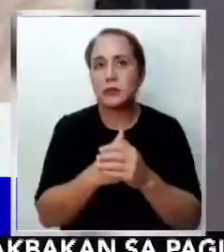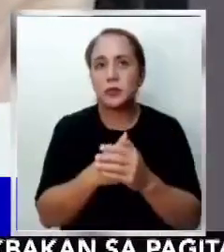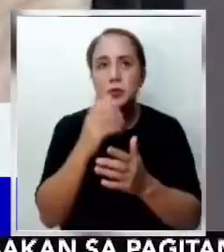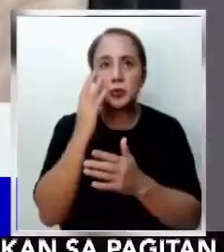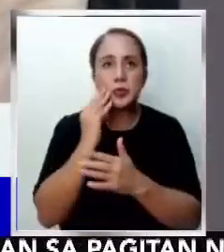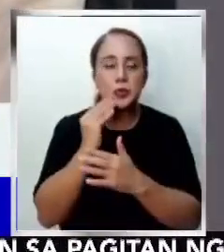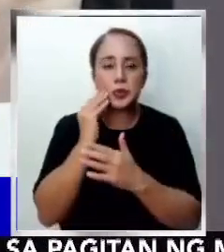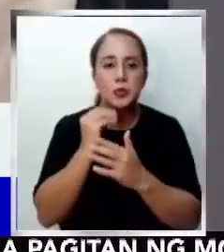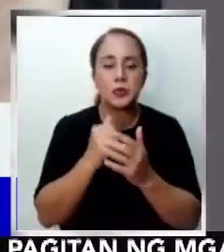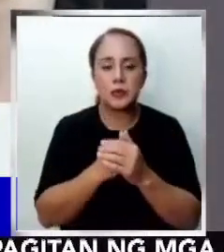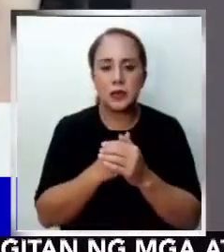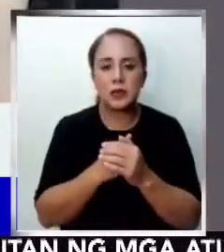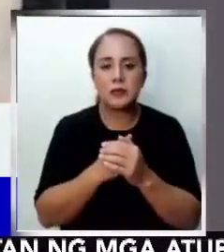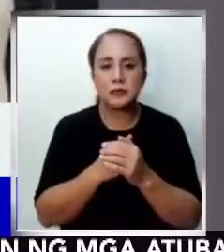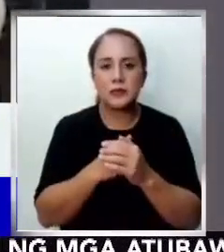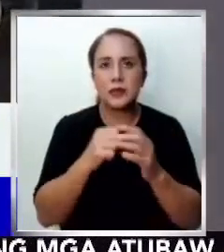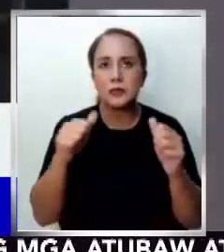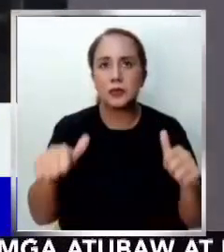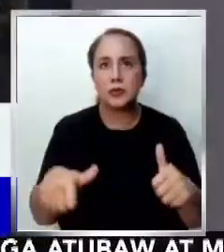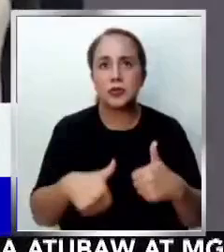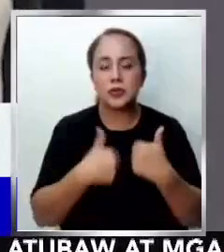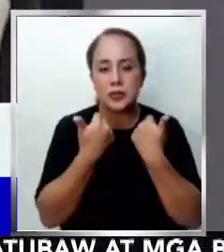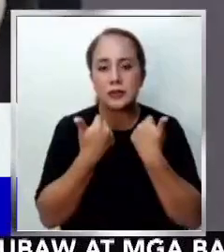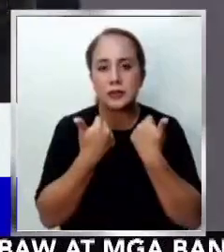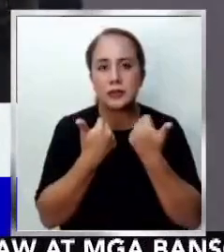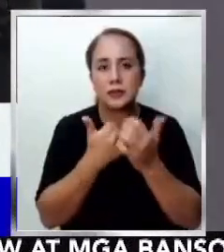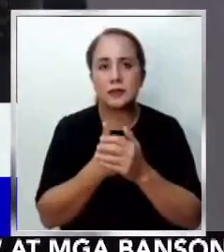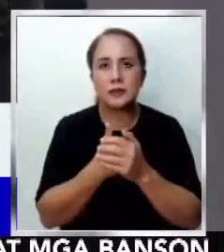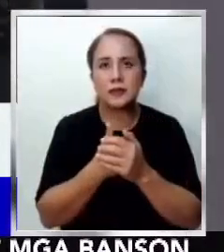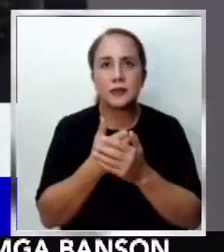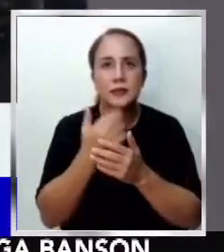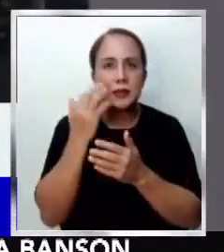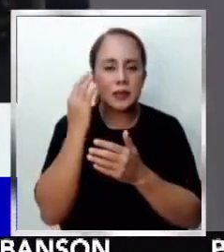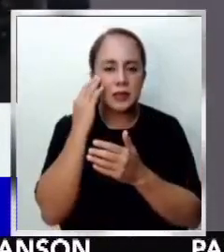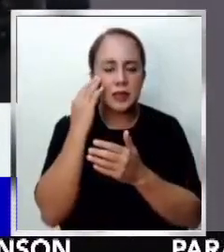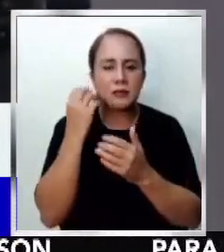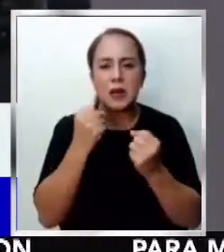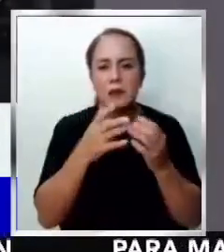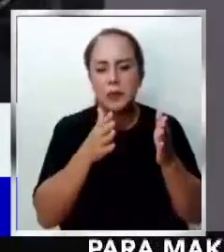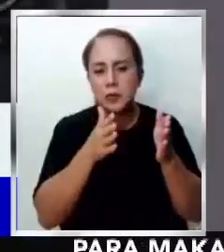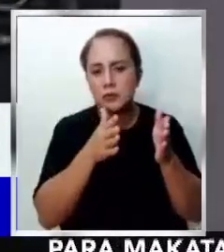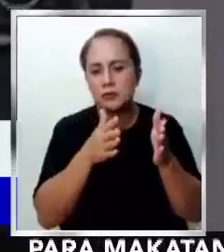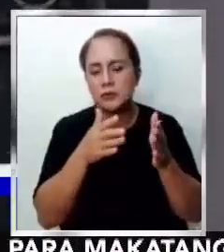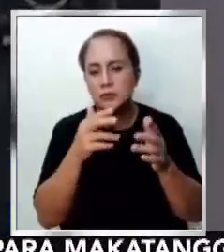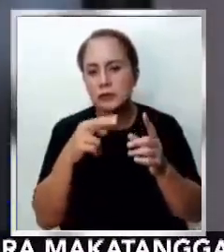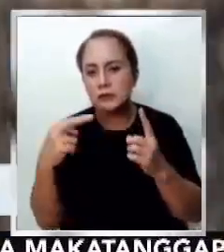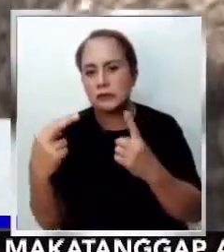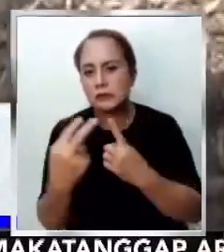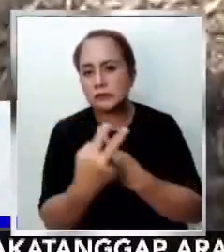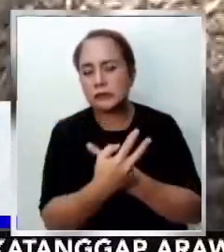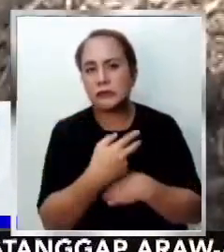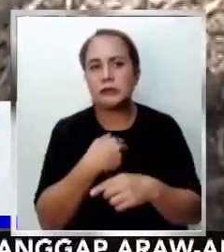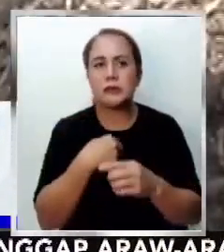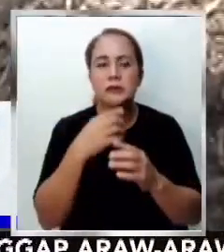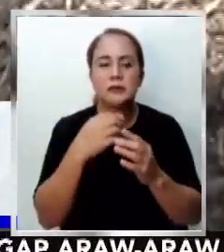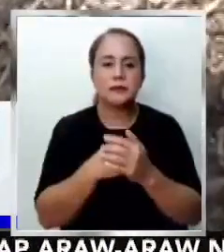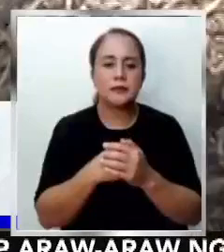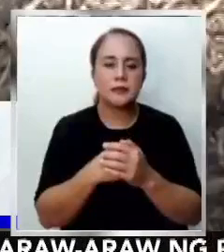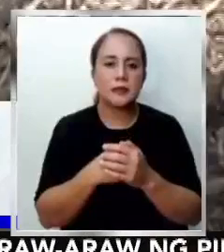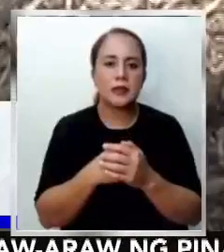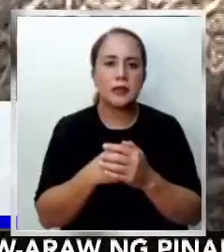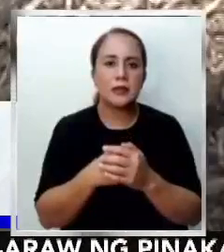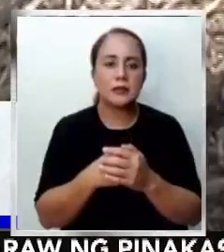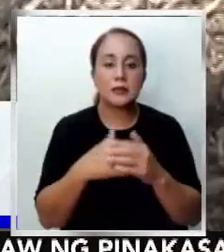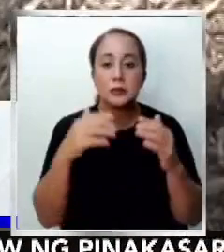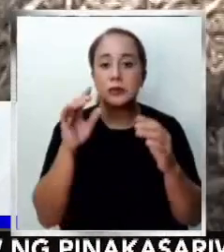manifold challenges. And amid the numerous factors affecting its highs and lows. Sa press conference, sinabi